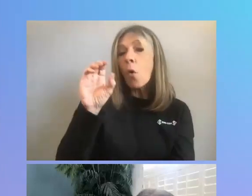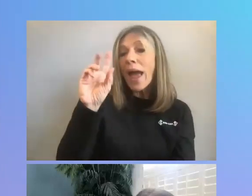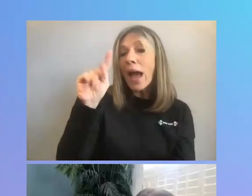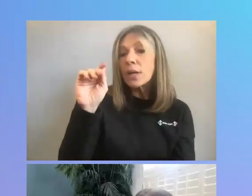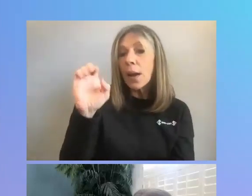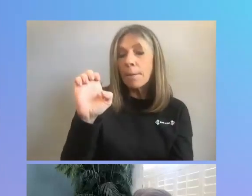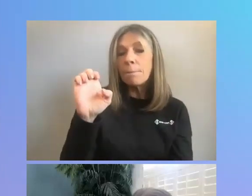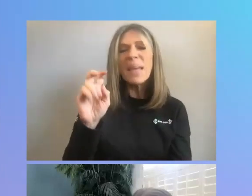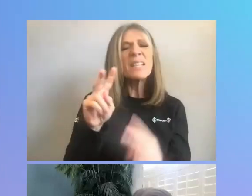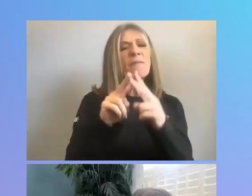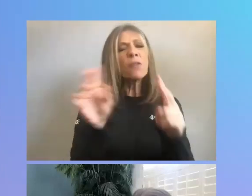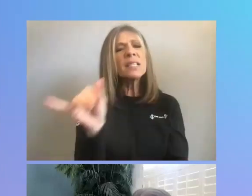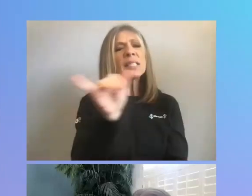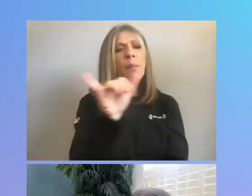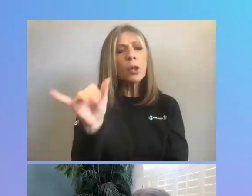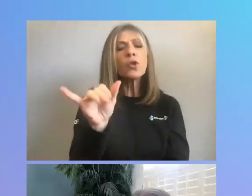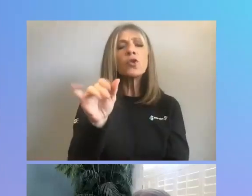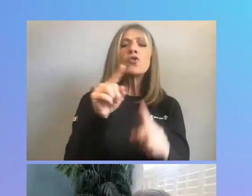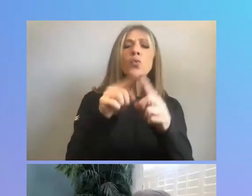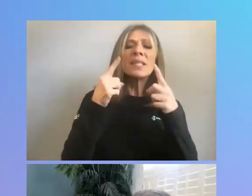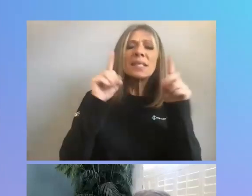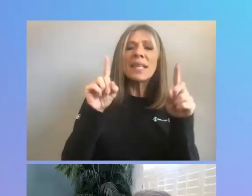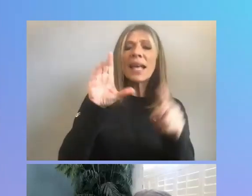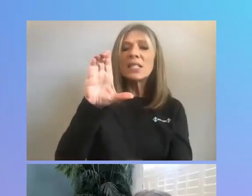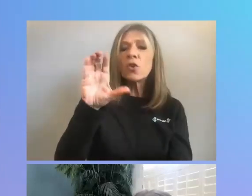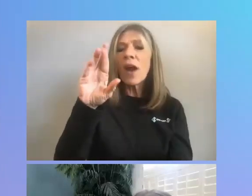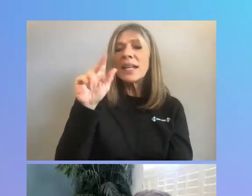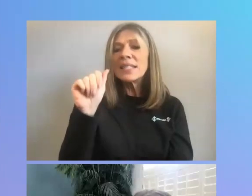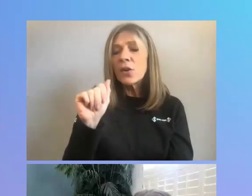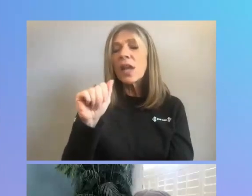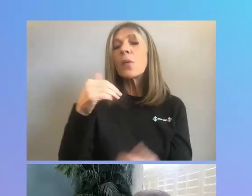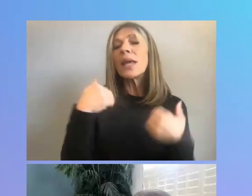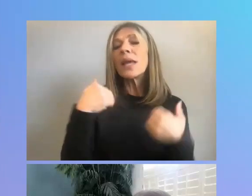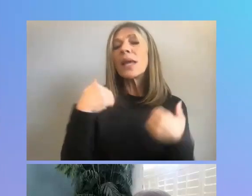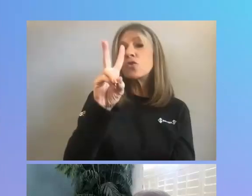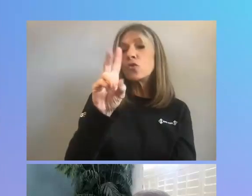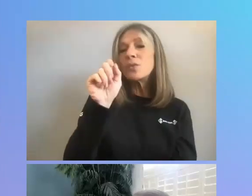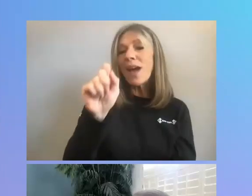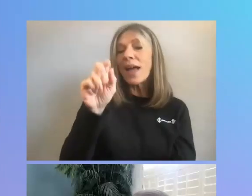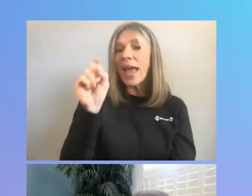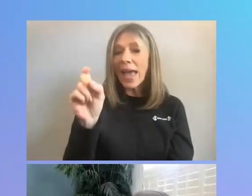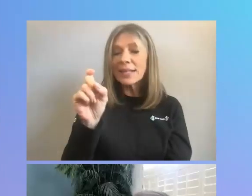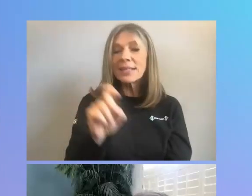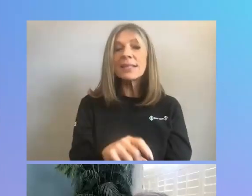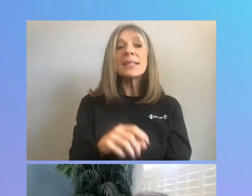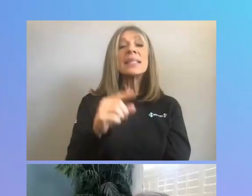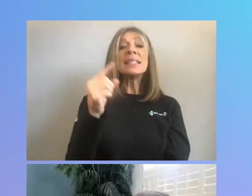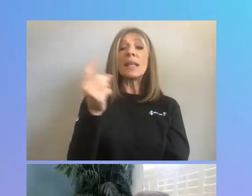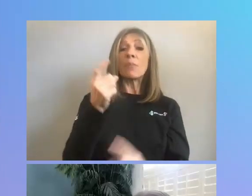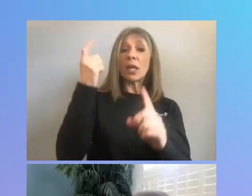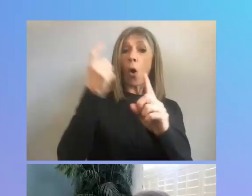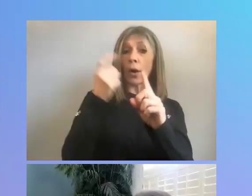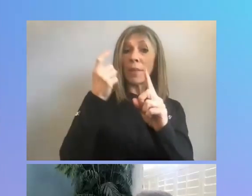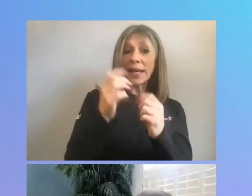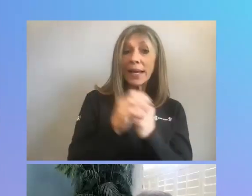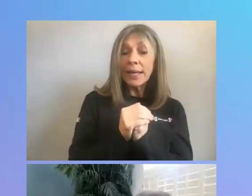very similar to success criteria that we have in 2.x. Something that might be automatable or